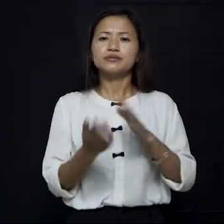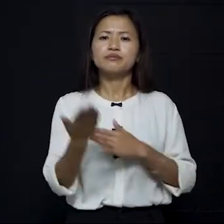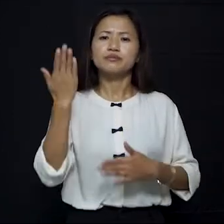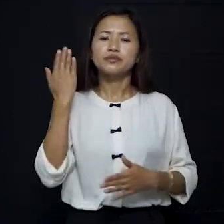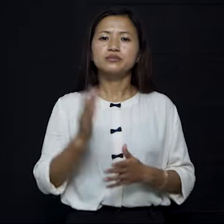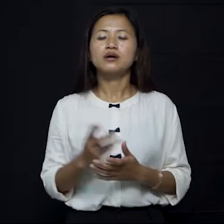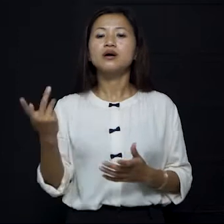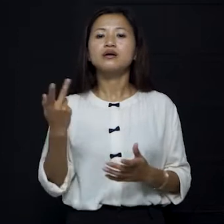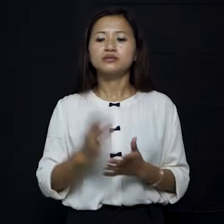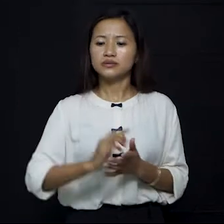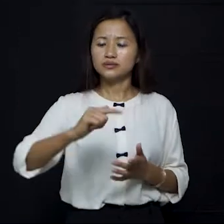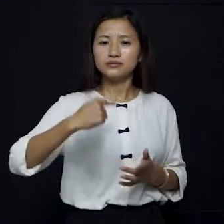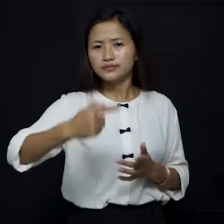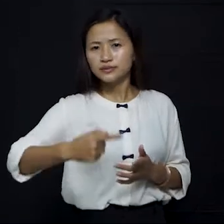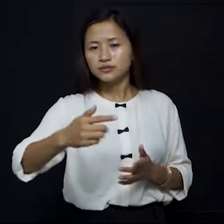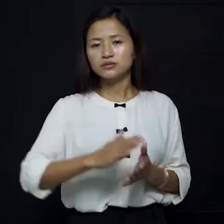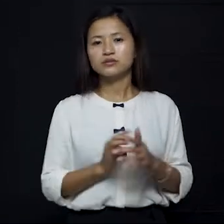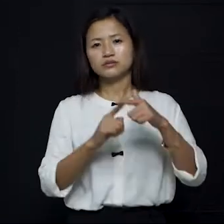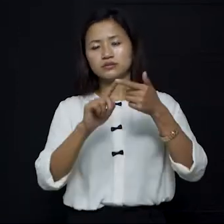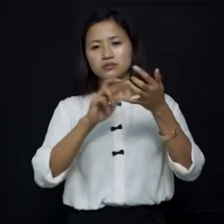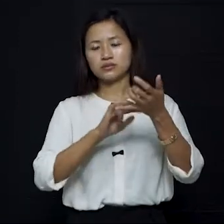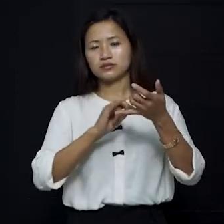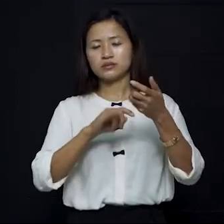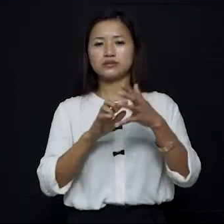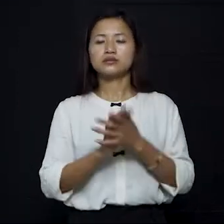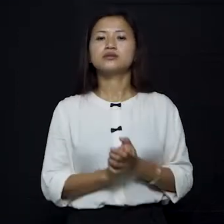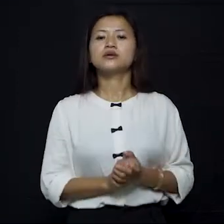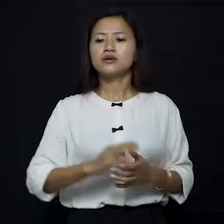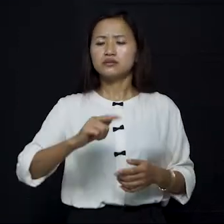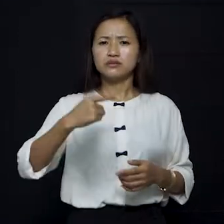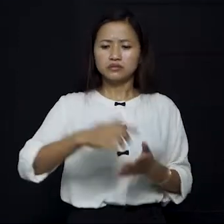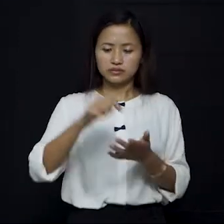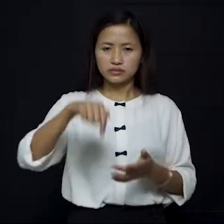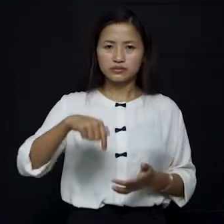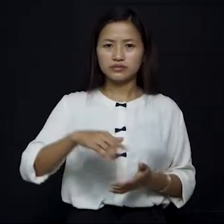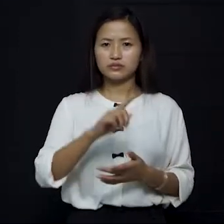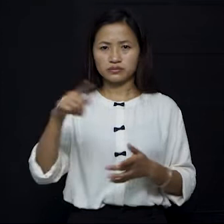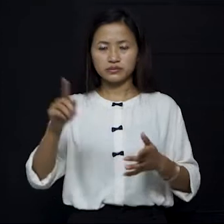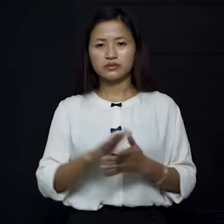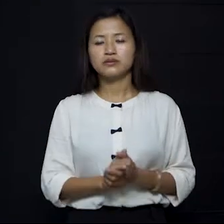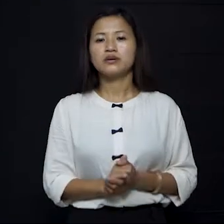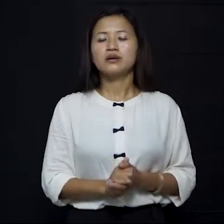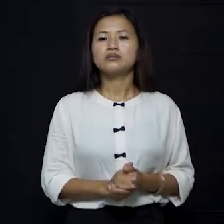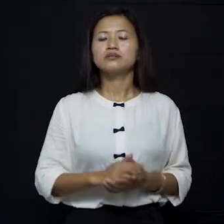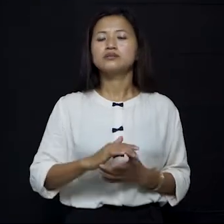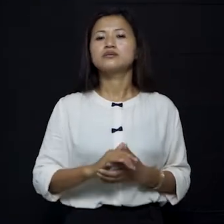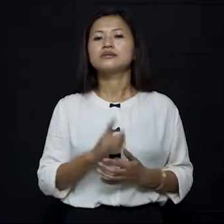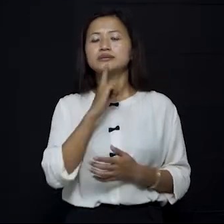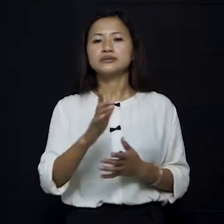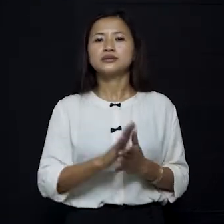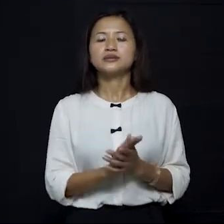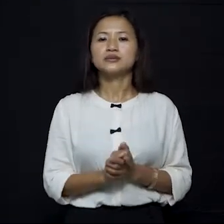it still be a continuous tense? Because something that is continuing right now is called a continuous tense, but I'm